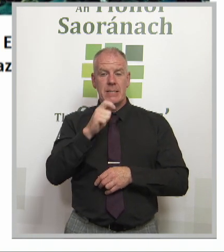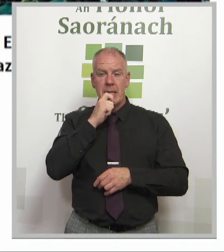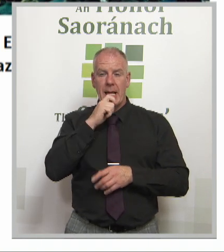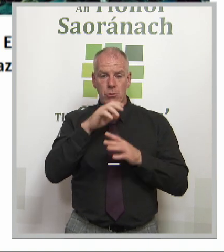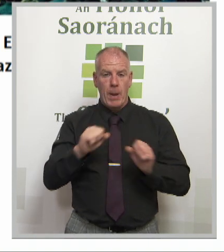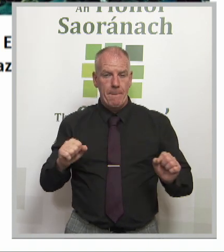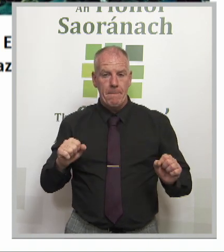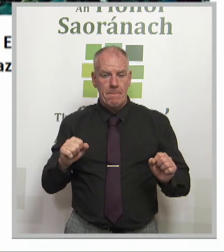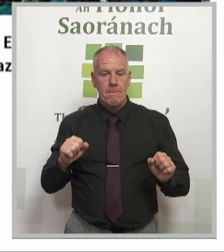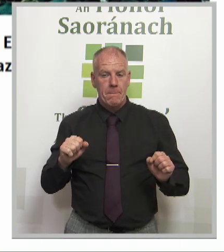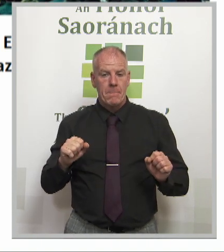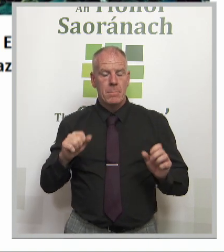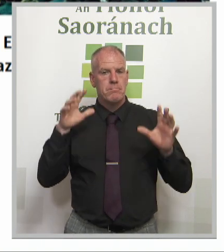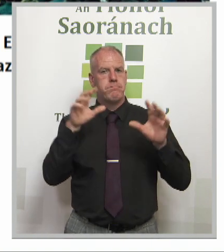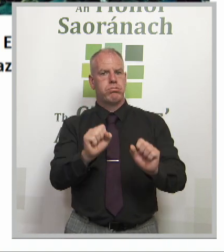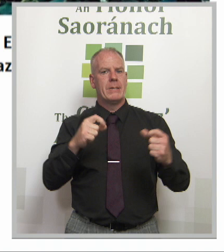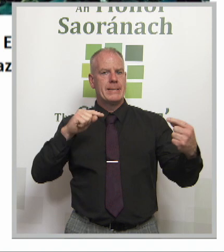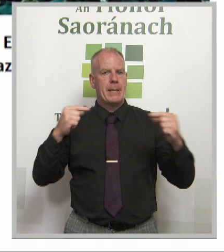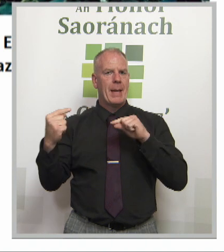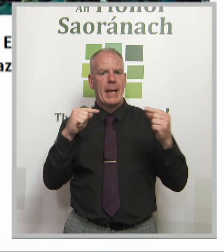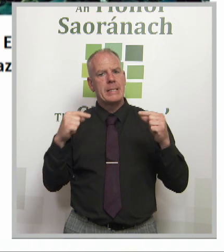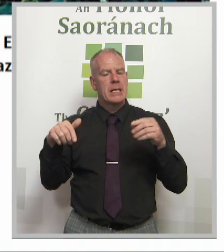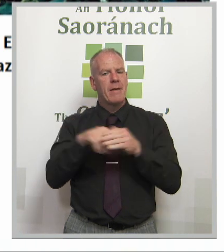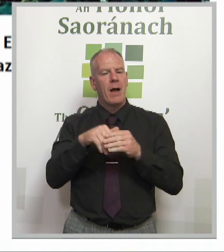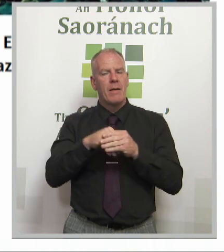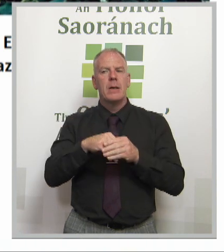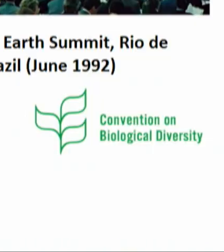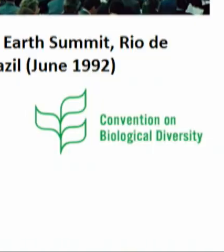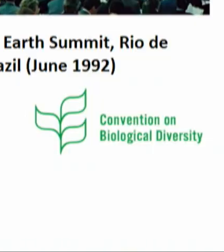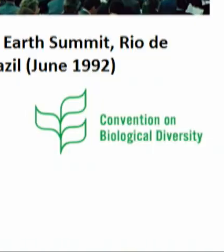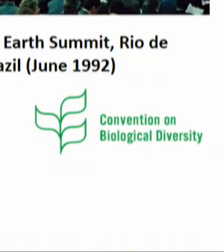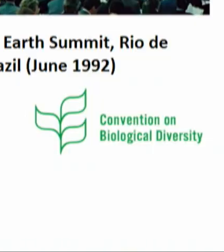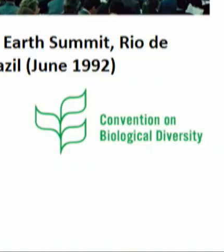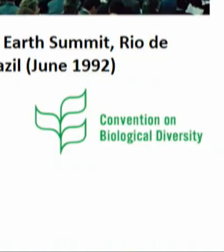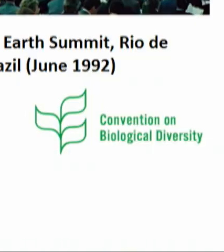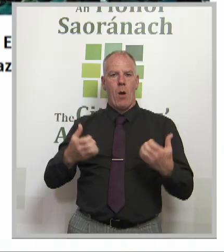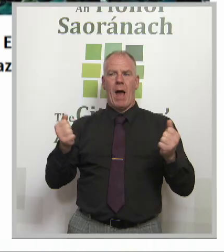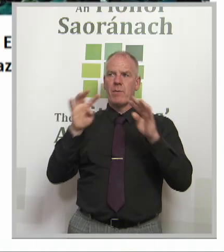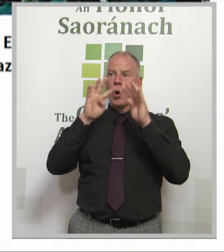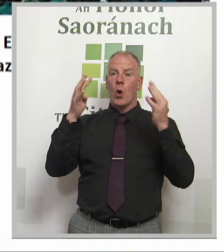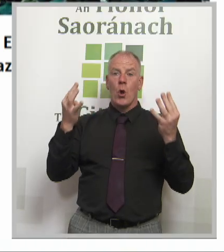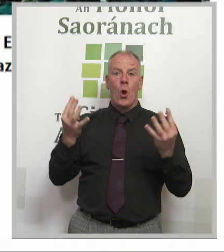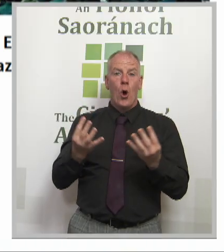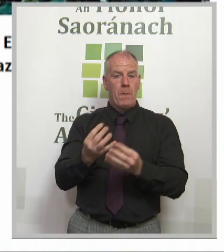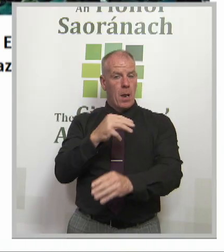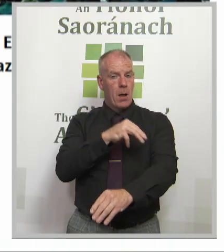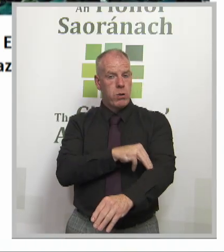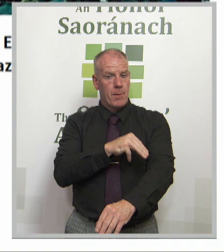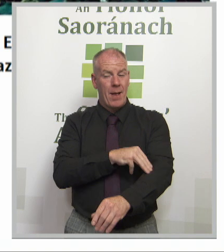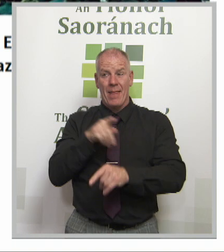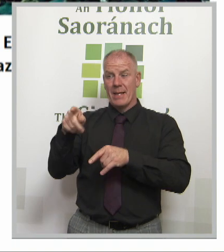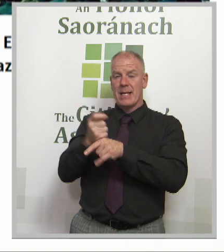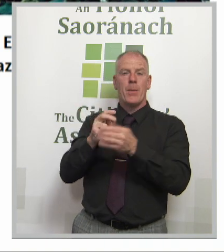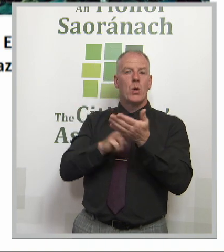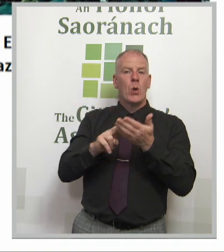captured the essence of this debate in terms of the fact that we were now facing global problems. In this case, it was the use of